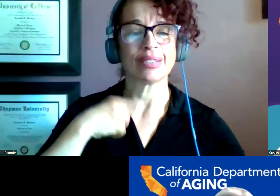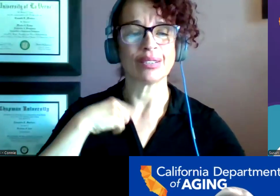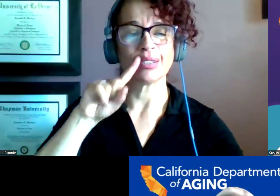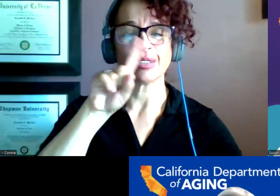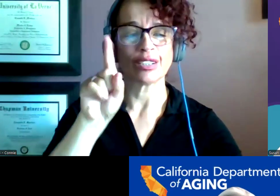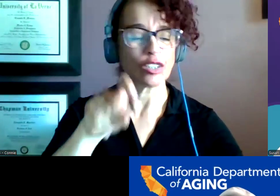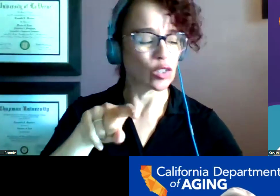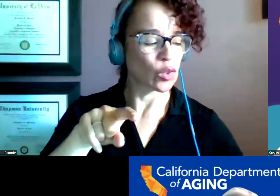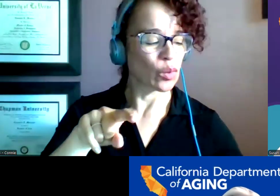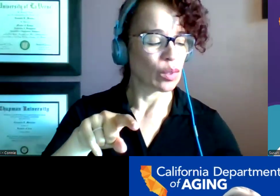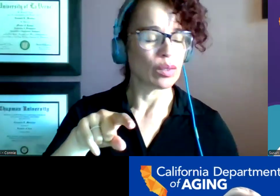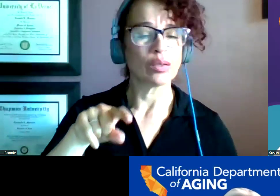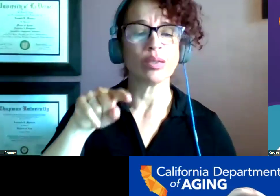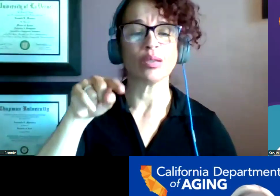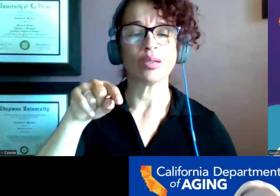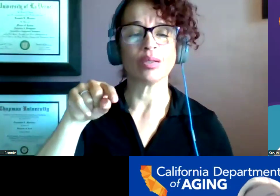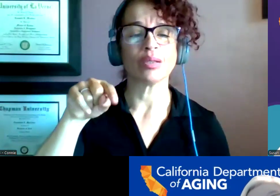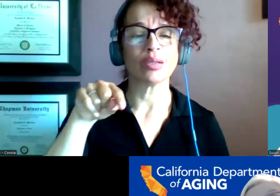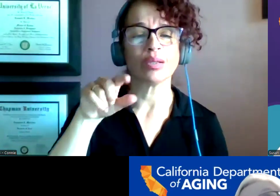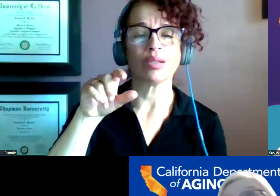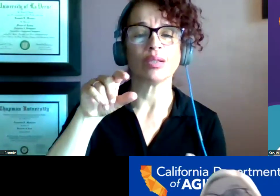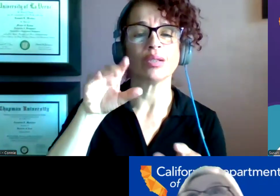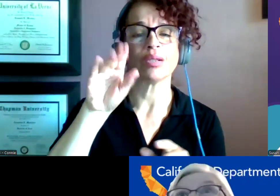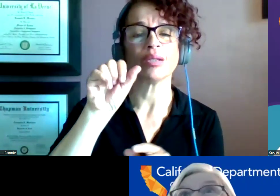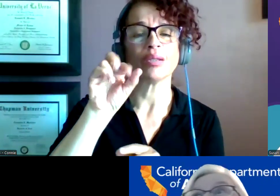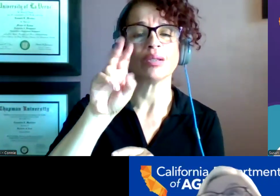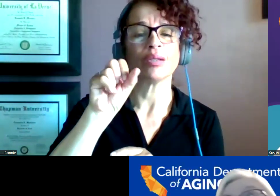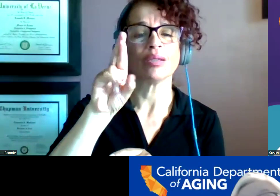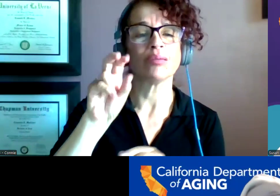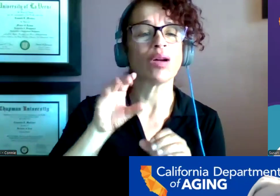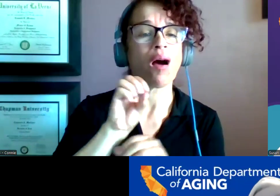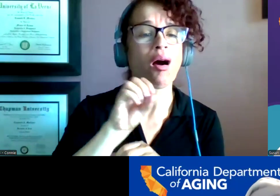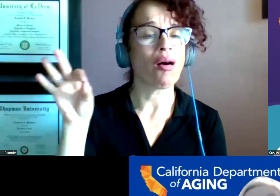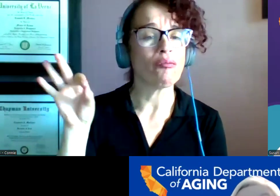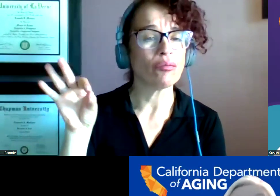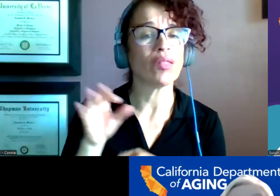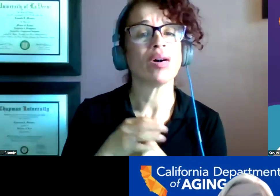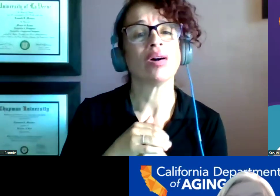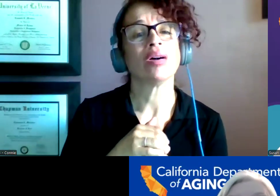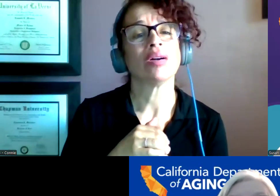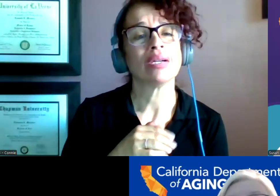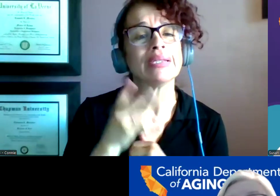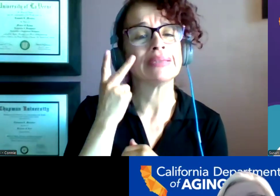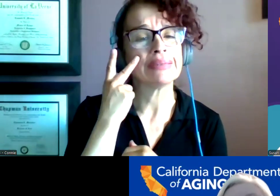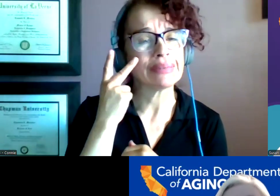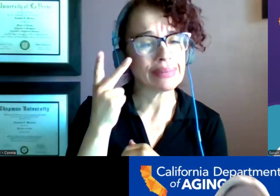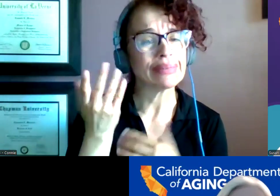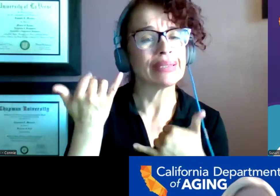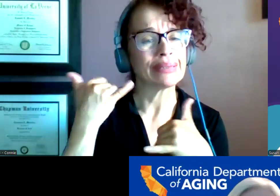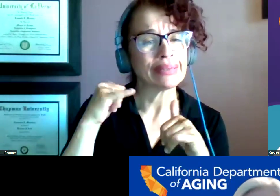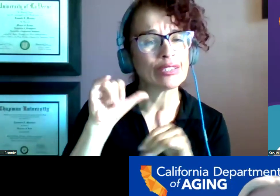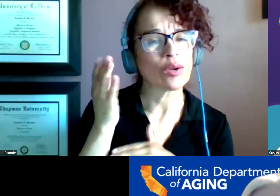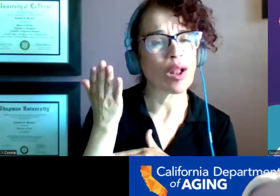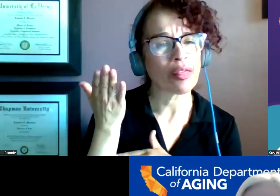her a question? This is Barbara Hanna. Barbara, she's already signed off. I see that she's still